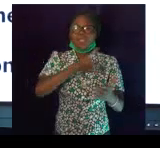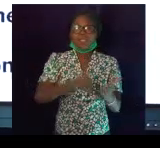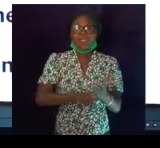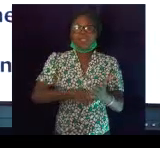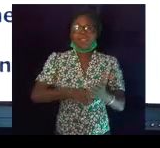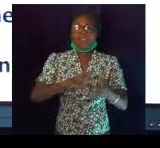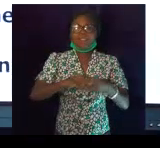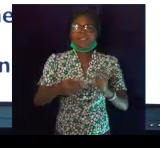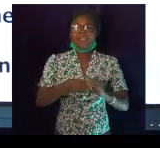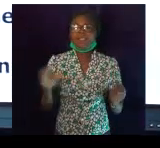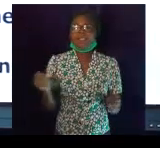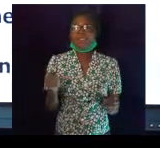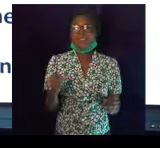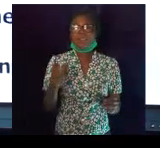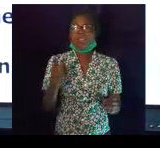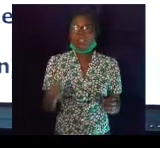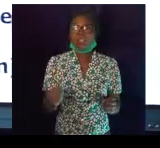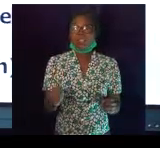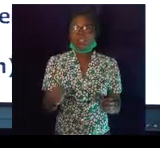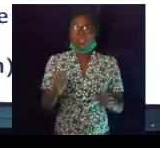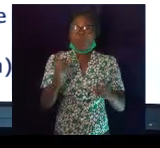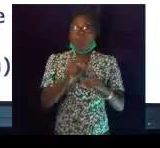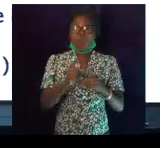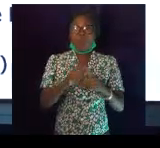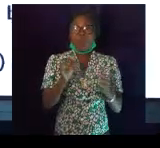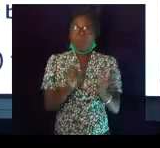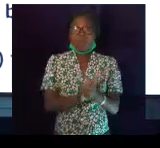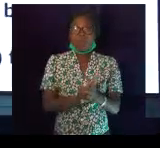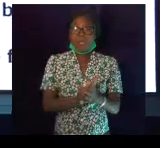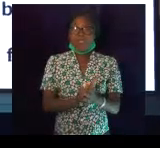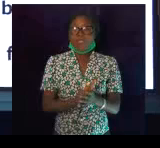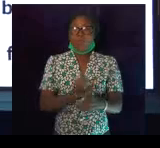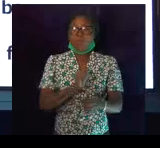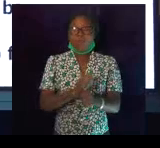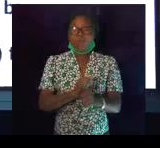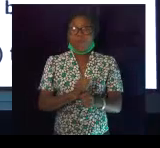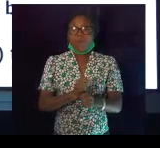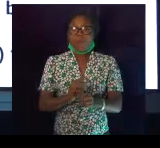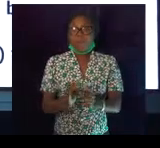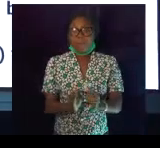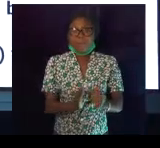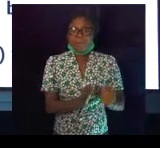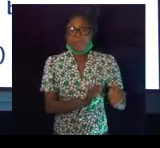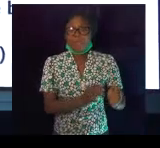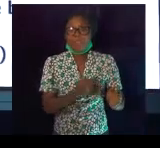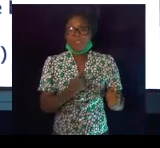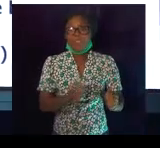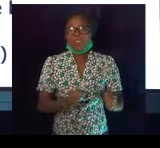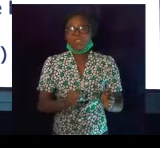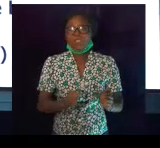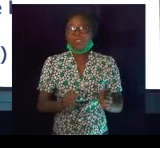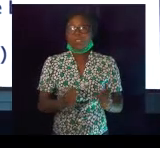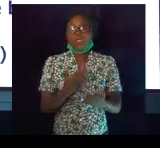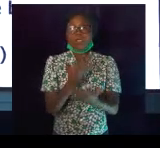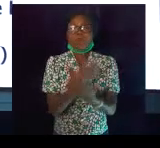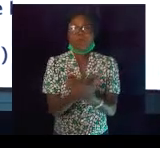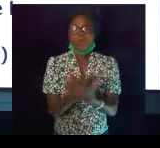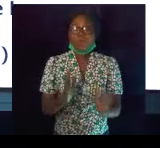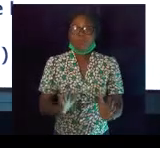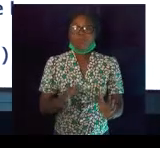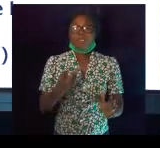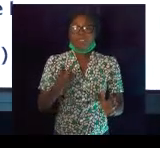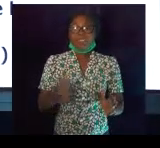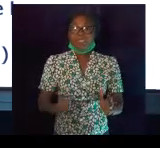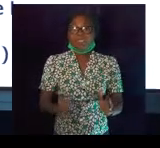these sentences. The warders walked behind the prisoners. The